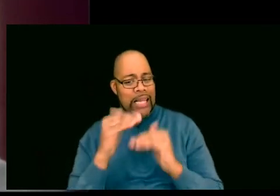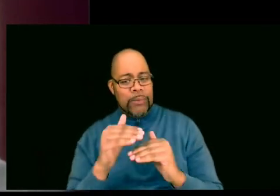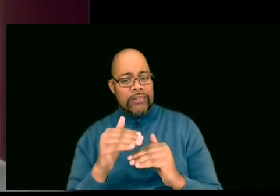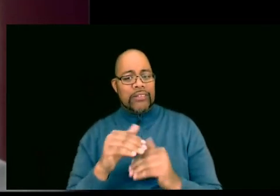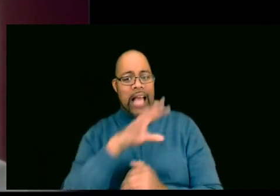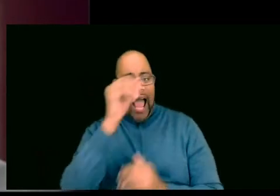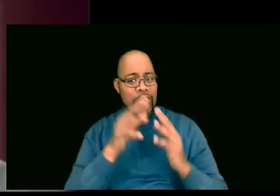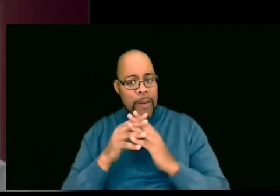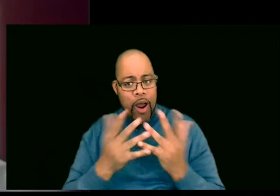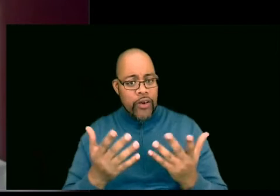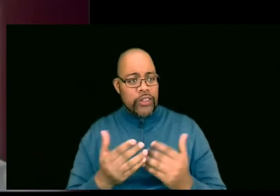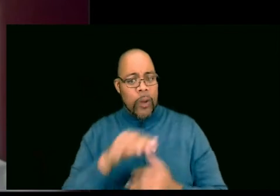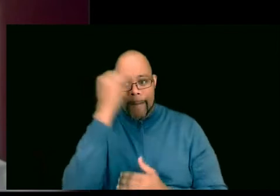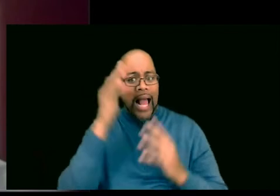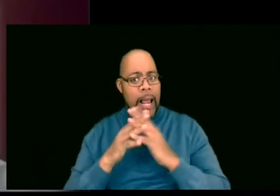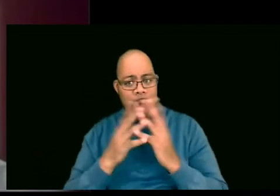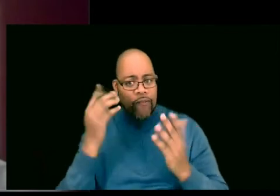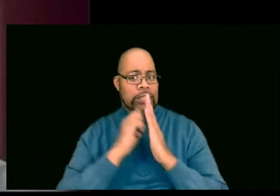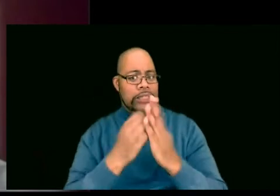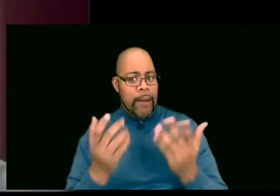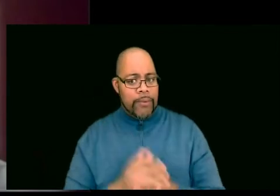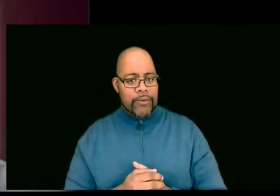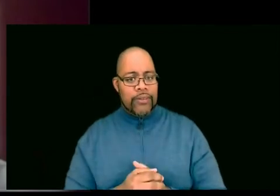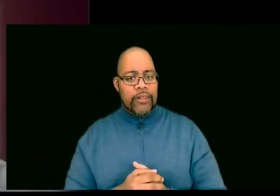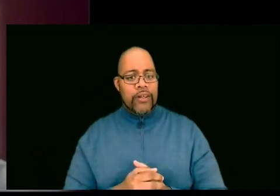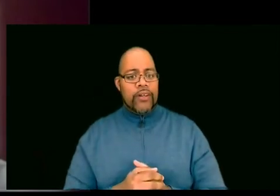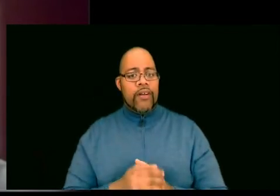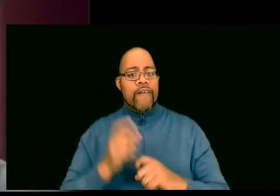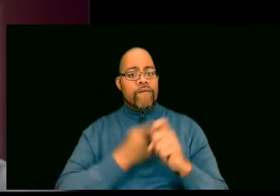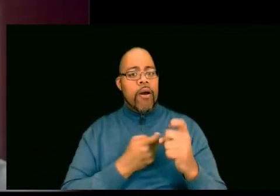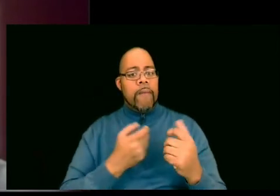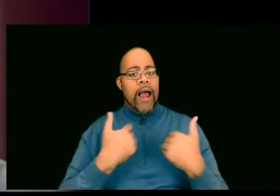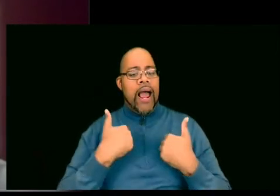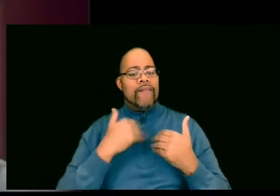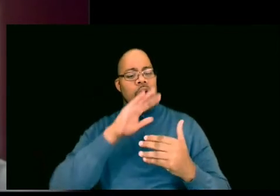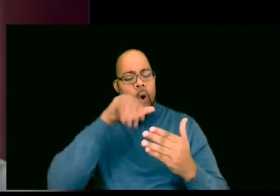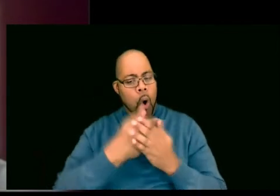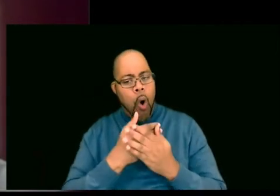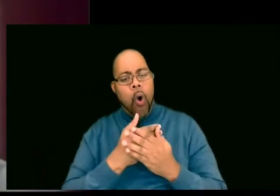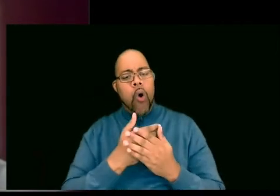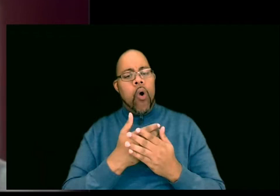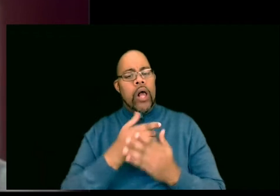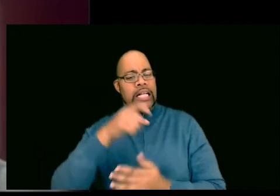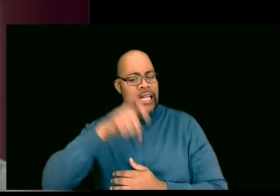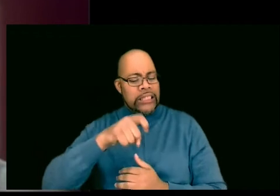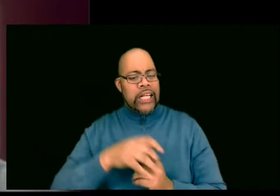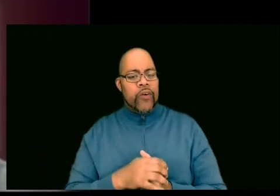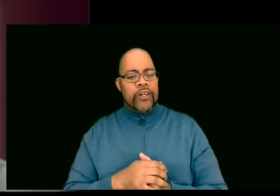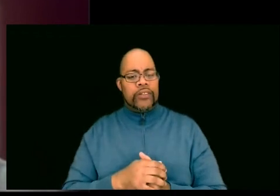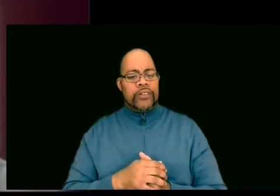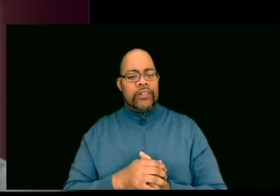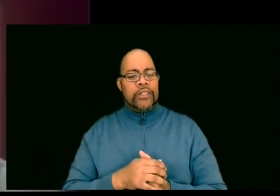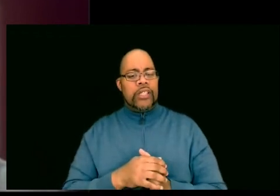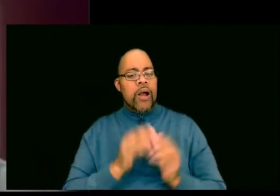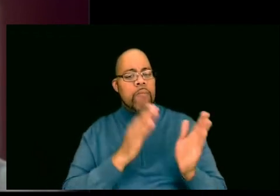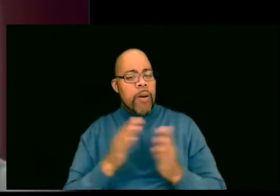hinders African-Americans or Black Americans, for example, from having all of the